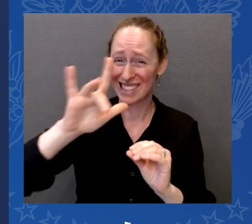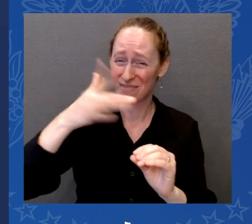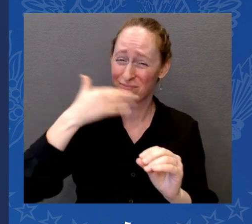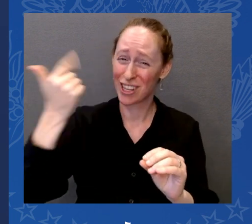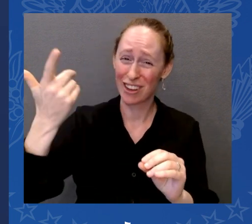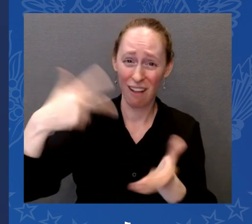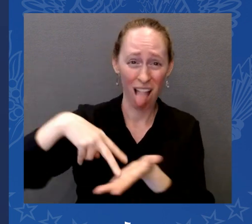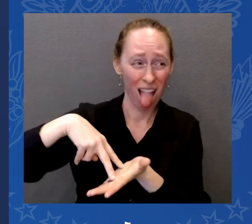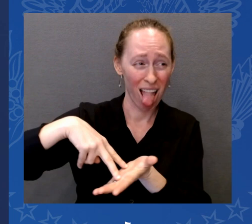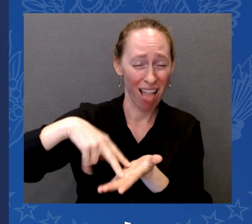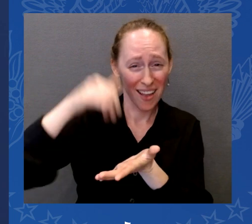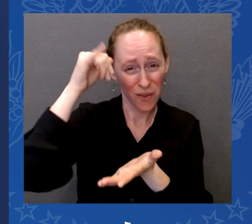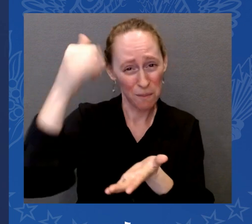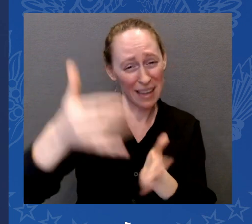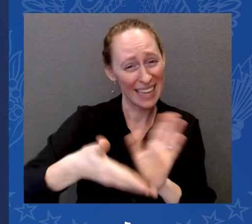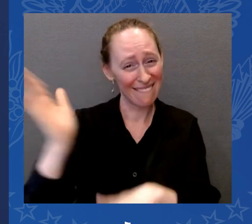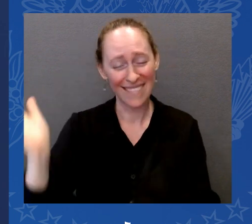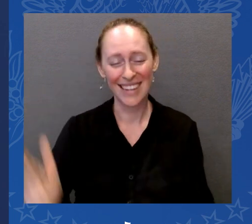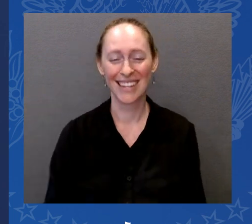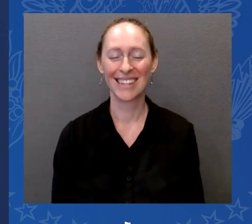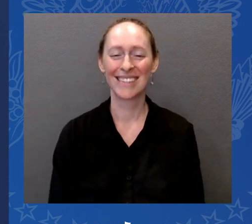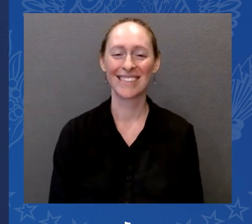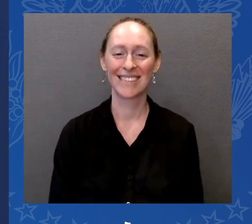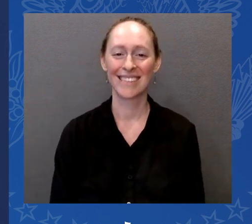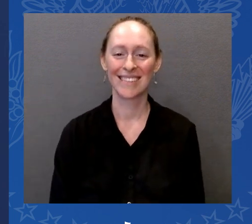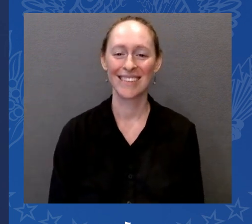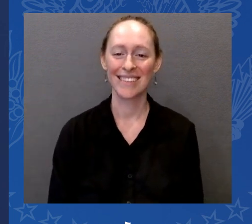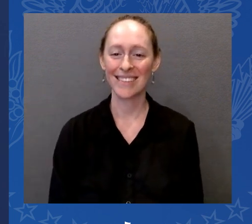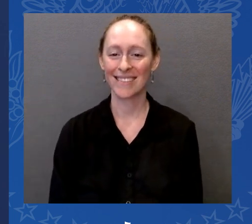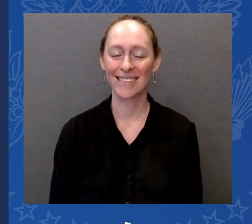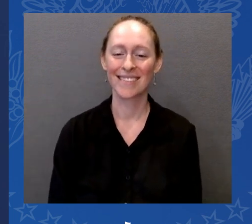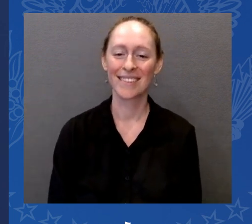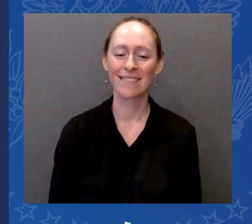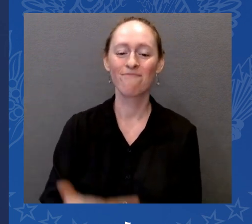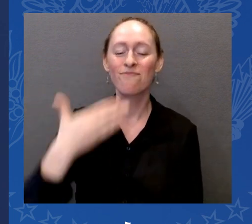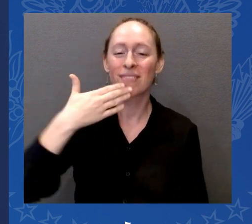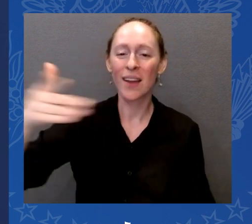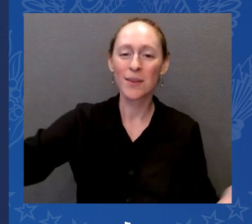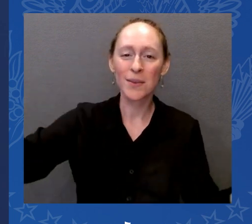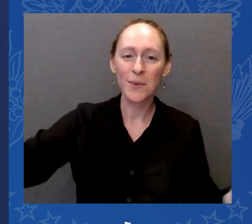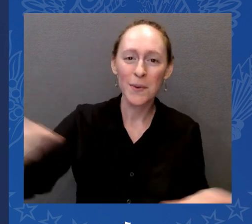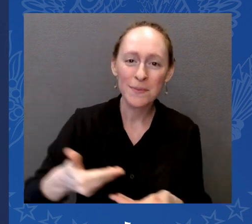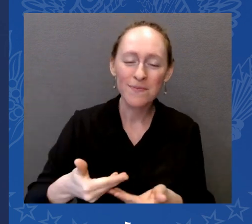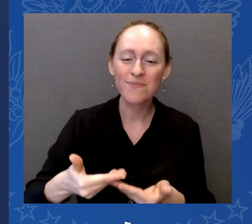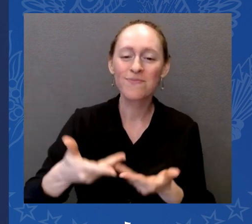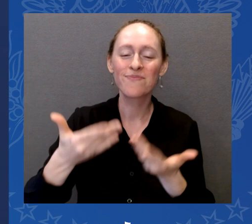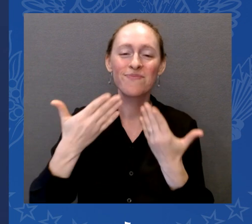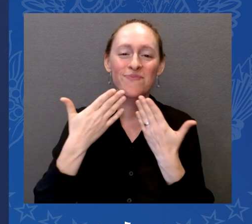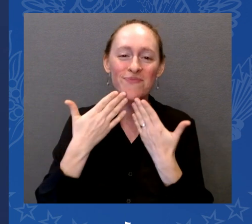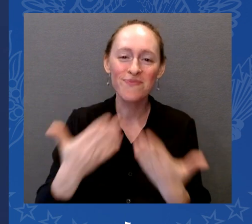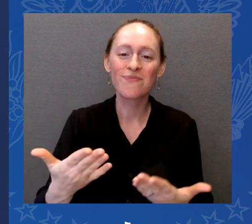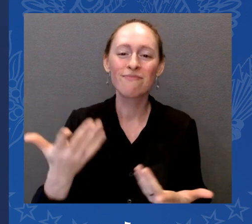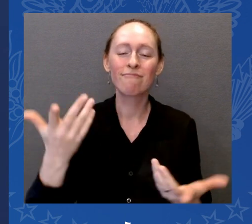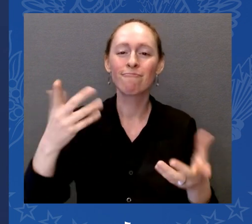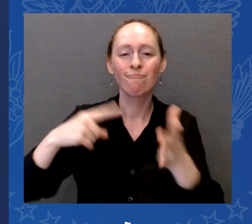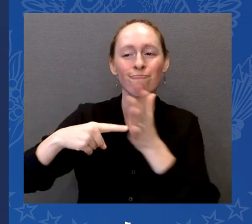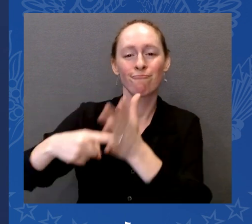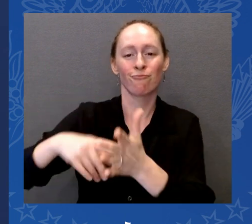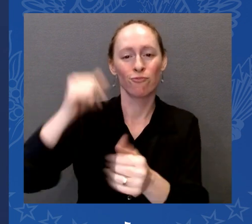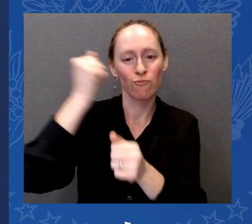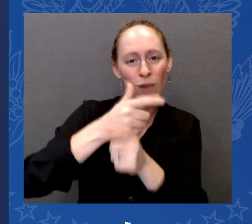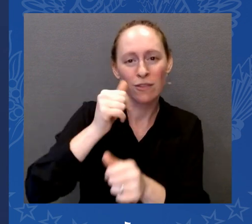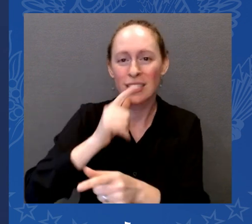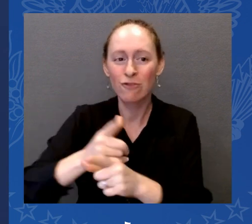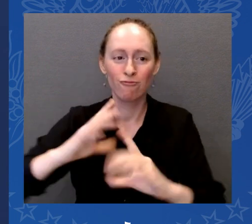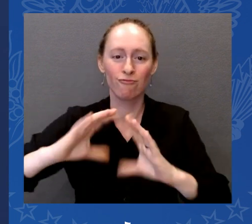Shawnee, thank you for that introduction and for representing your sisters and brothers, the IBW. One of the reasons I'm standing here is